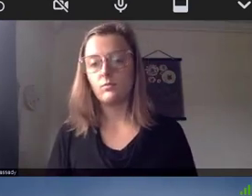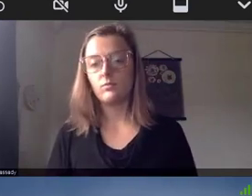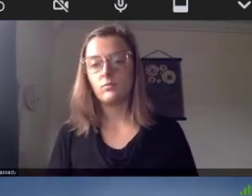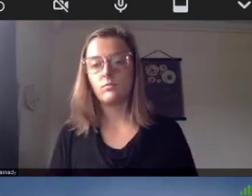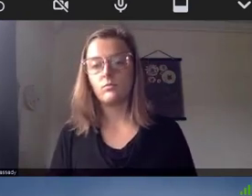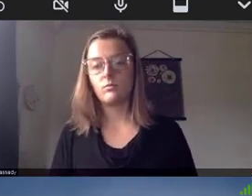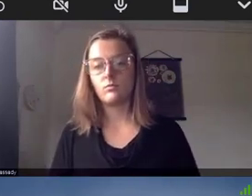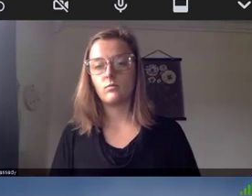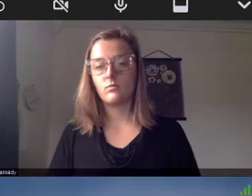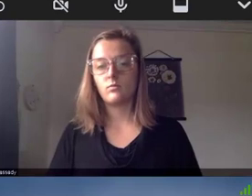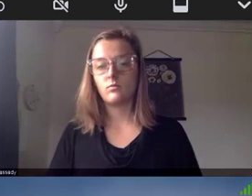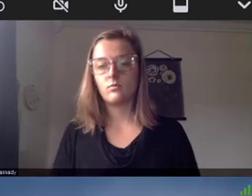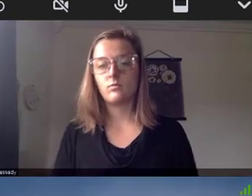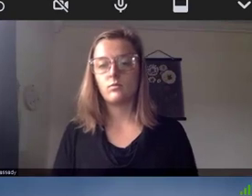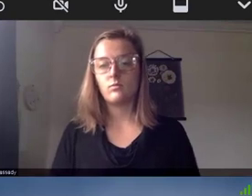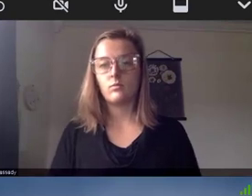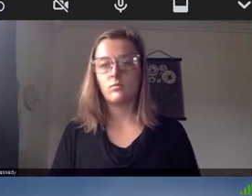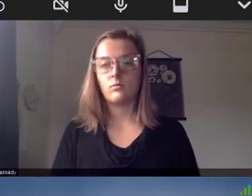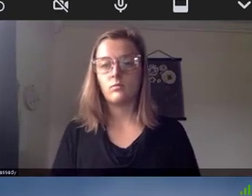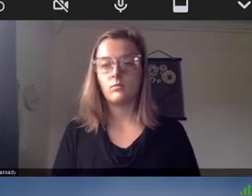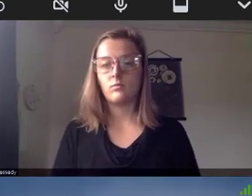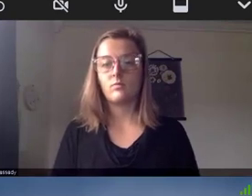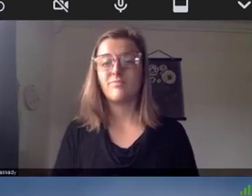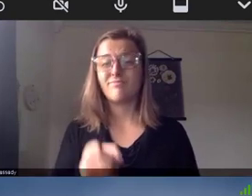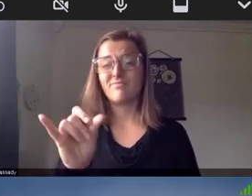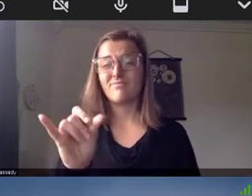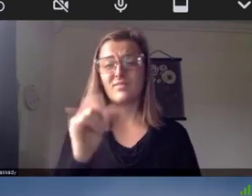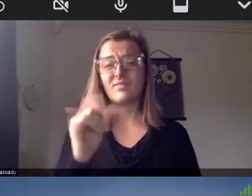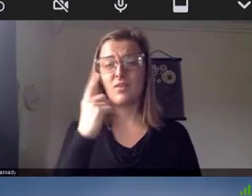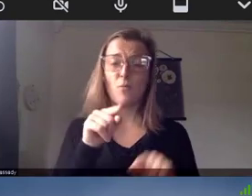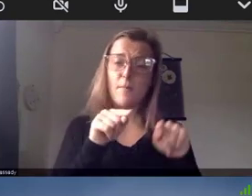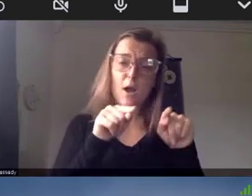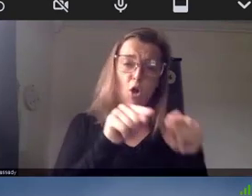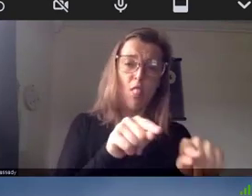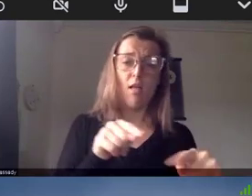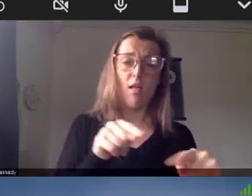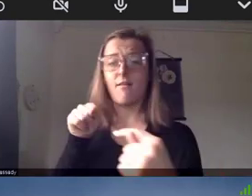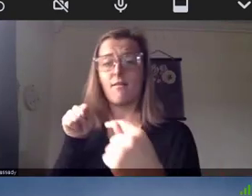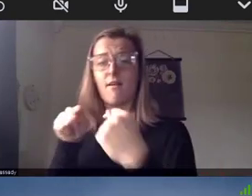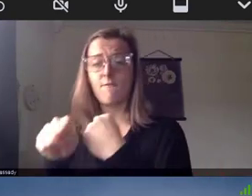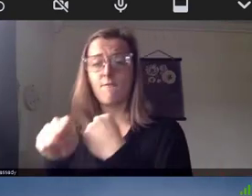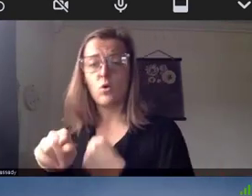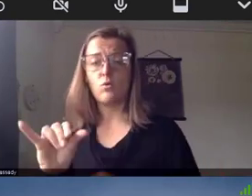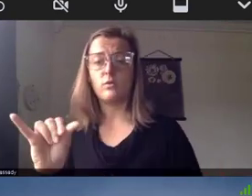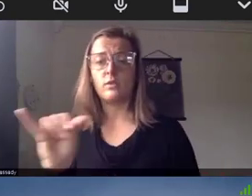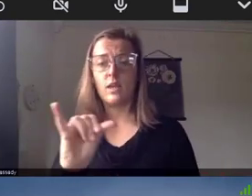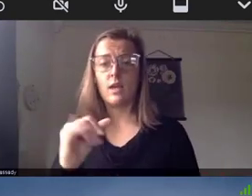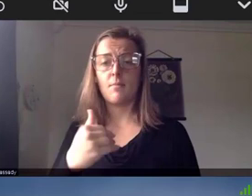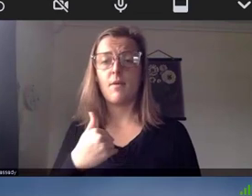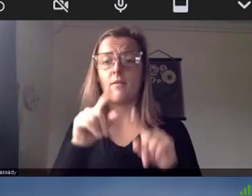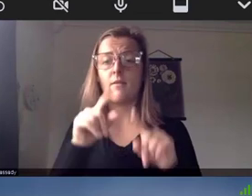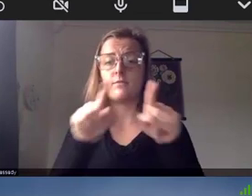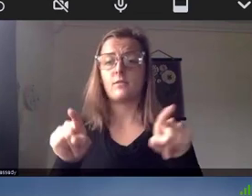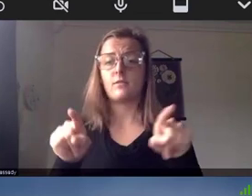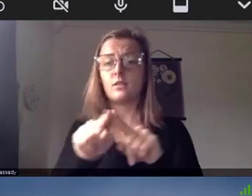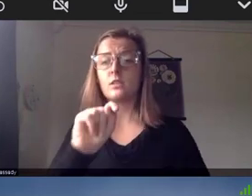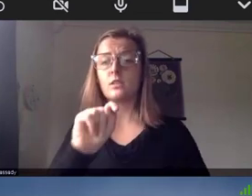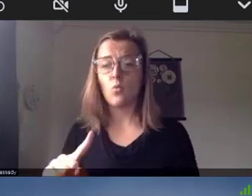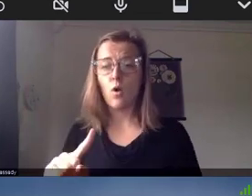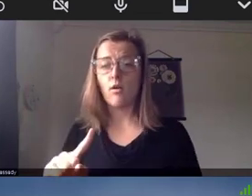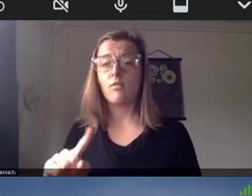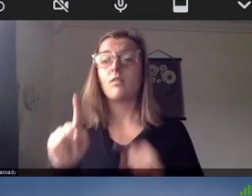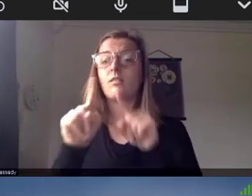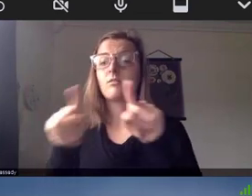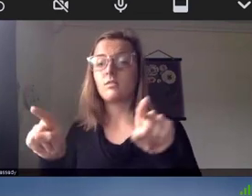and counterflow in that we have delta T1 and delta T2 in these equations, but the definitions of those change.